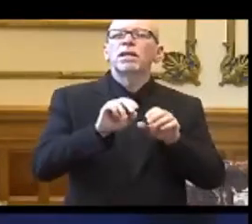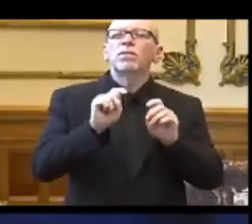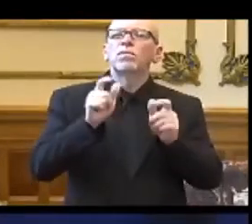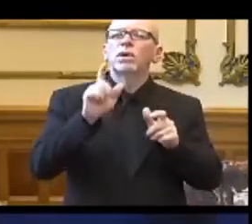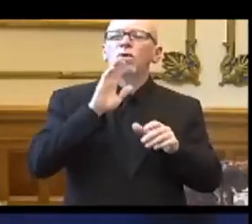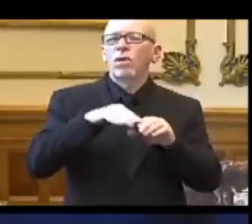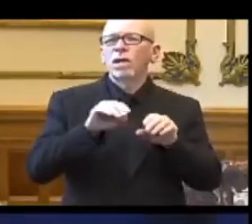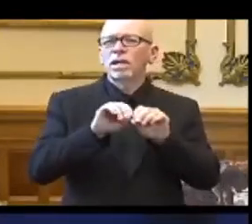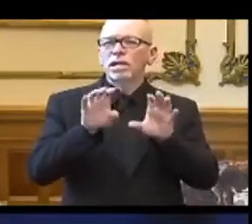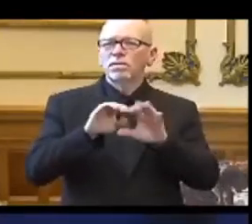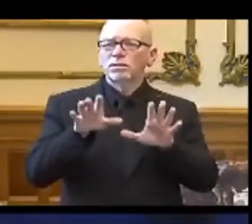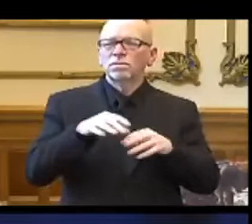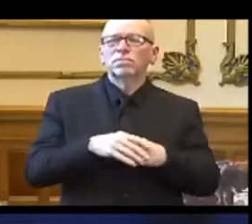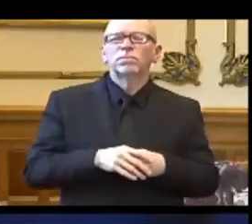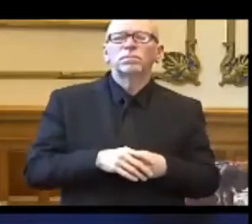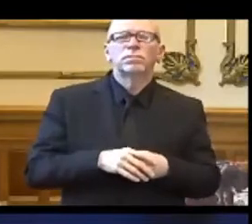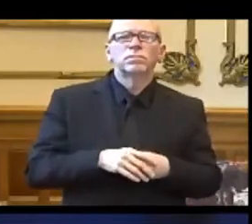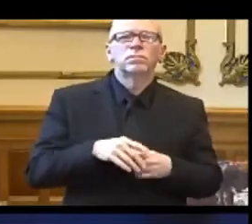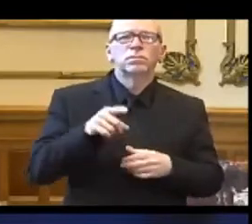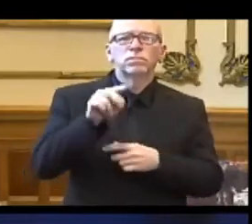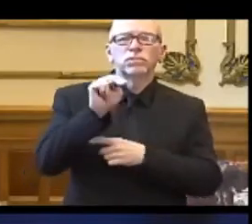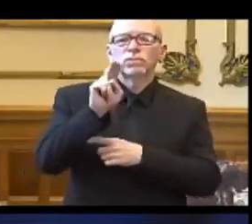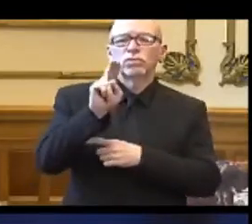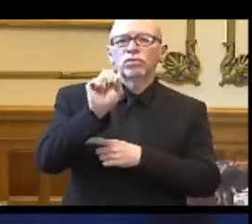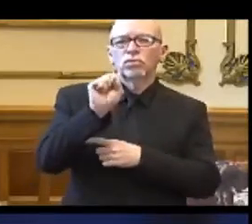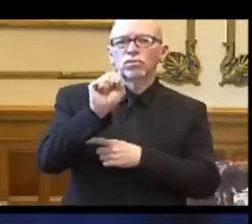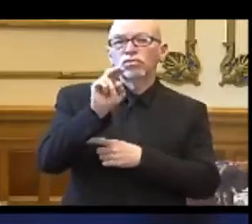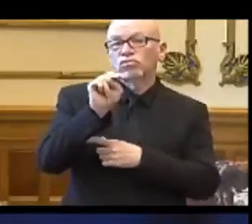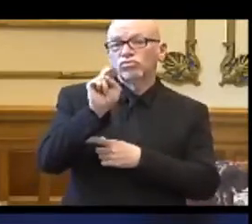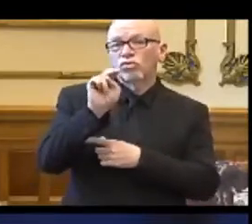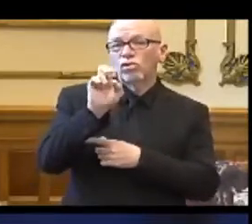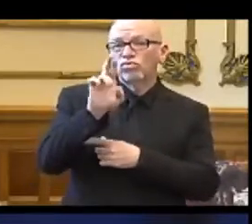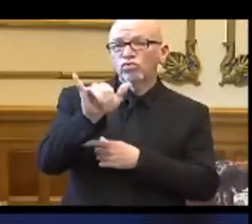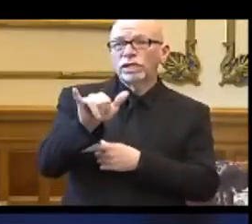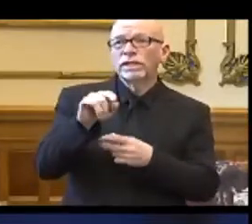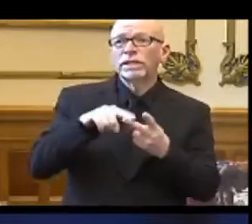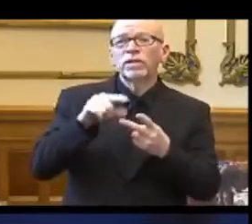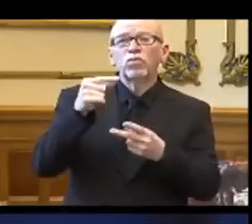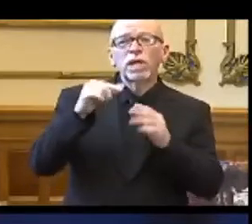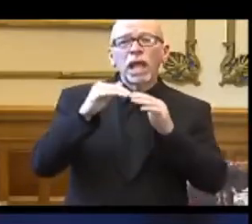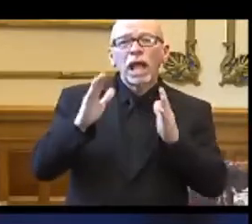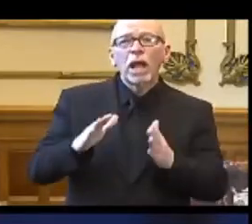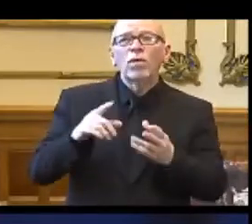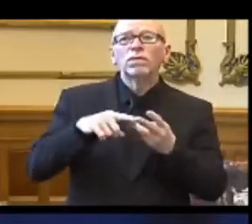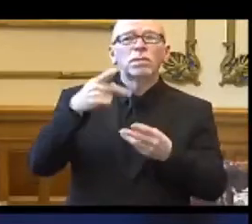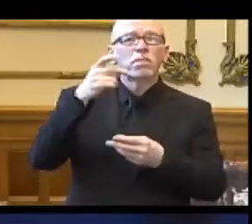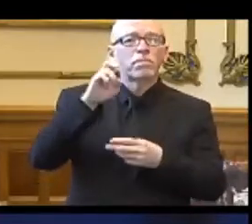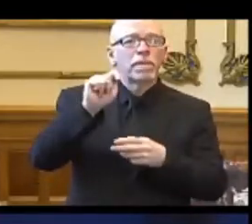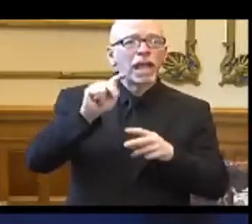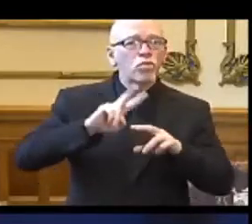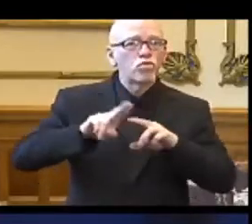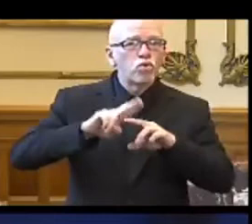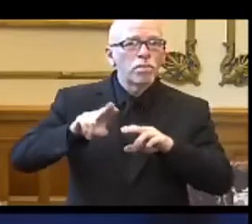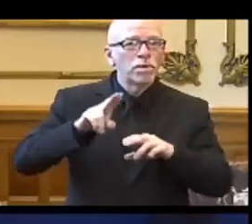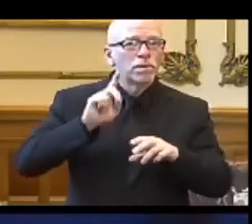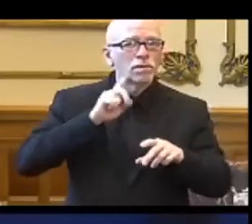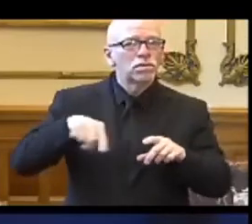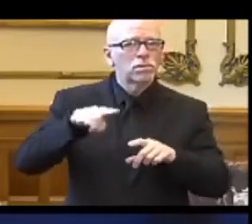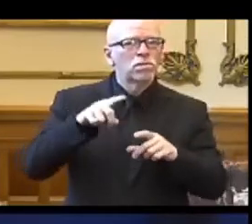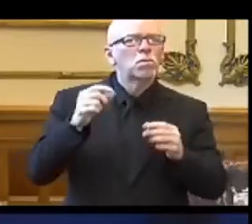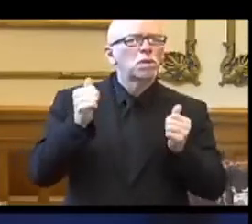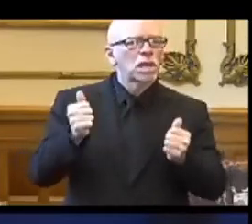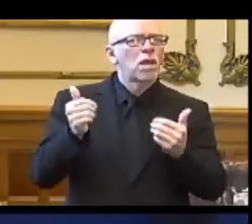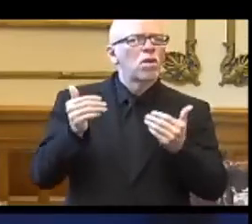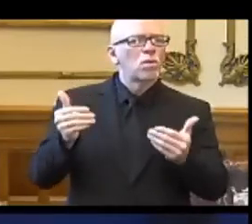the clarification front, nurseries and greenhouses and pet groomers can already be